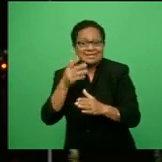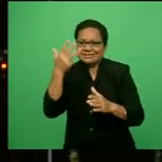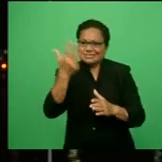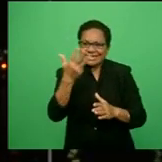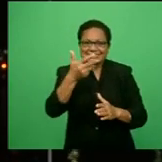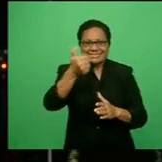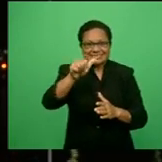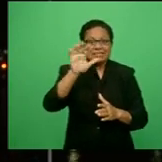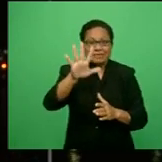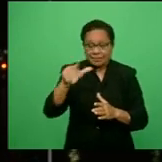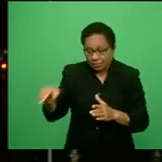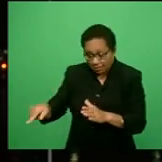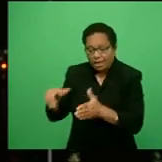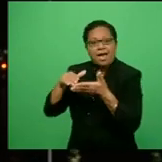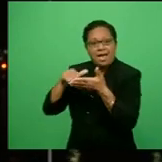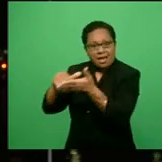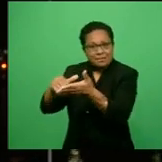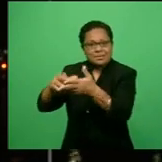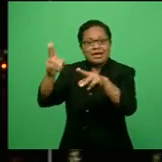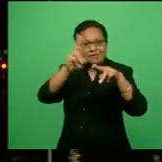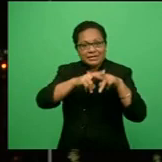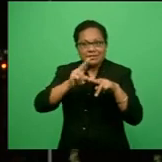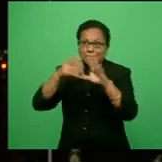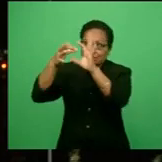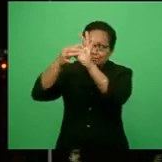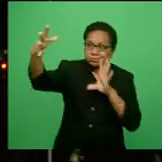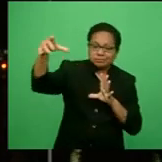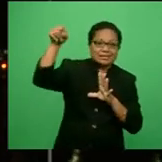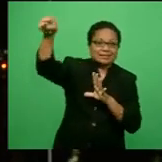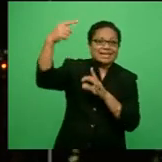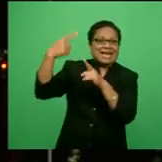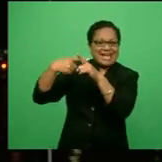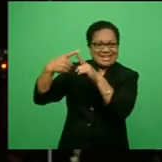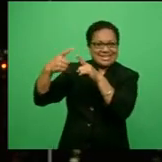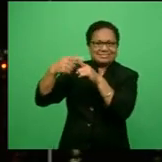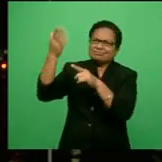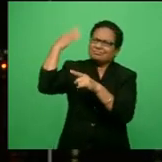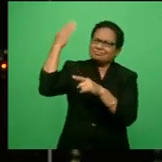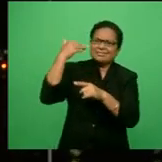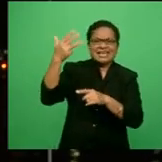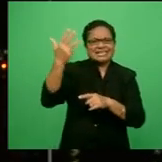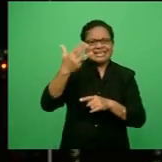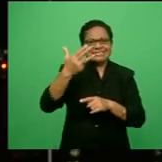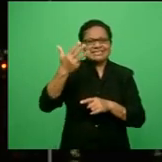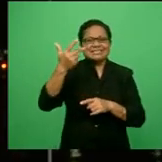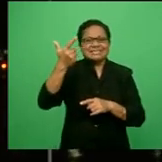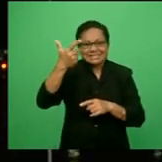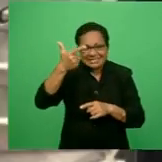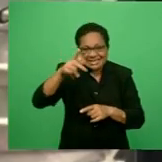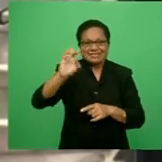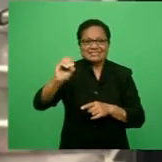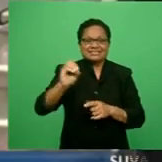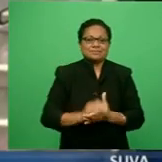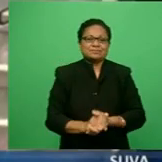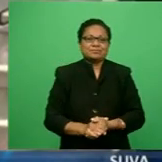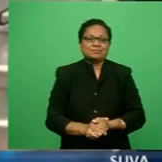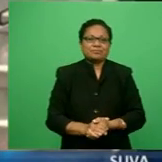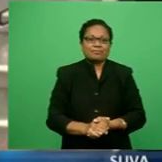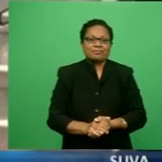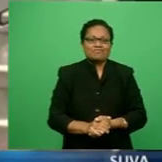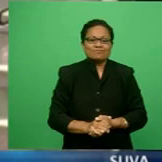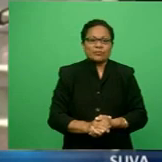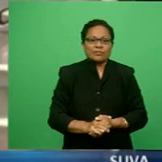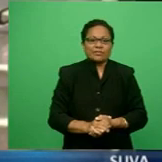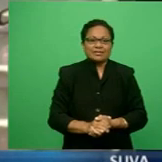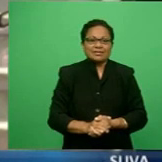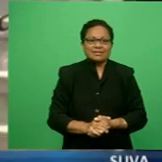negotiations that led to Fiji's independence from the United Kingdom in 1970. Pranita Prakash reports. As the country will